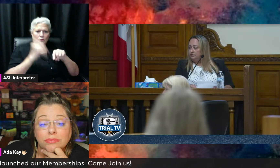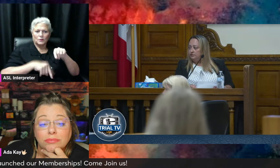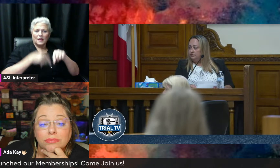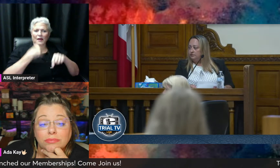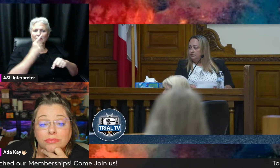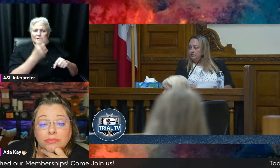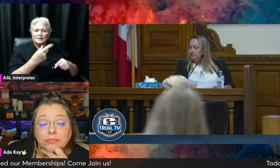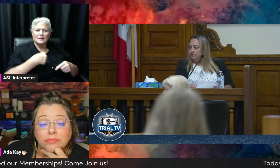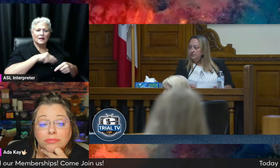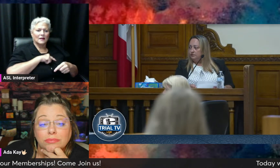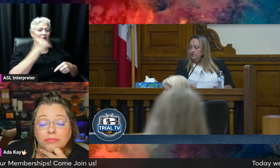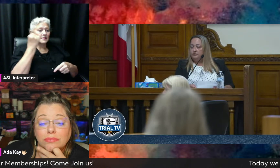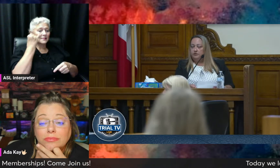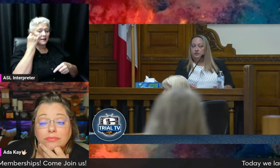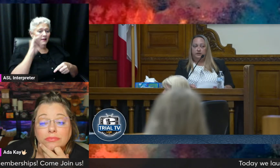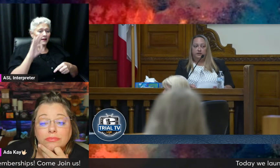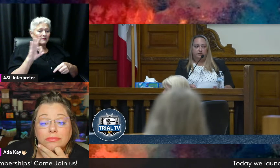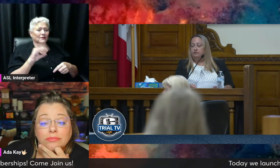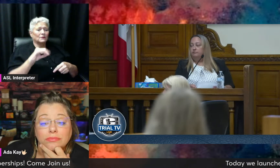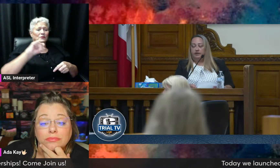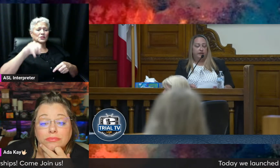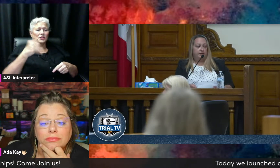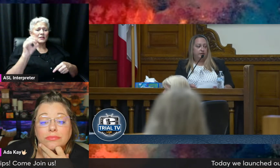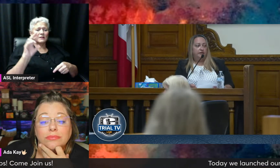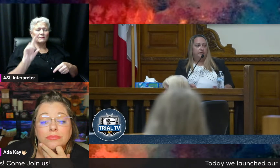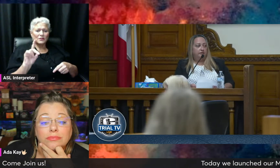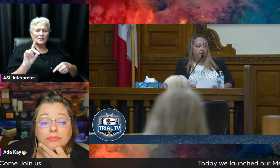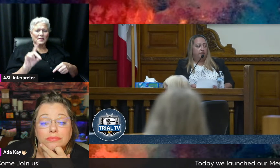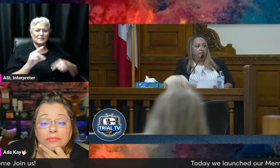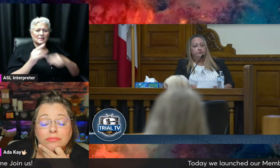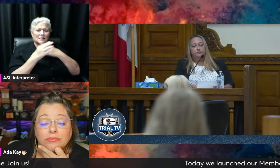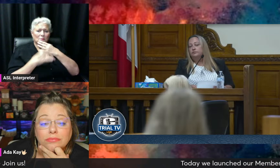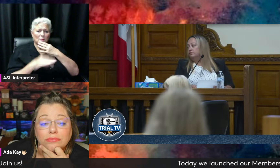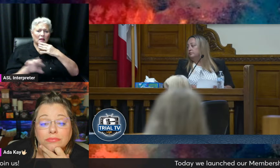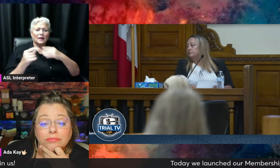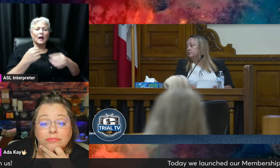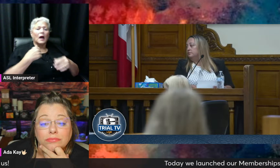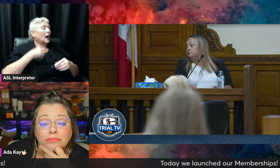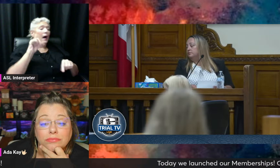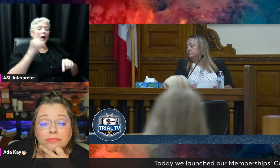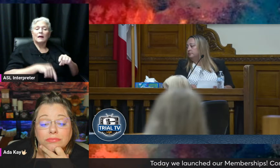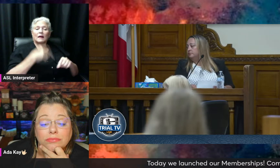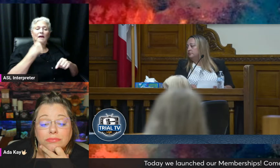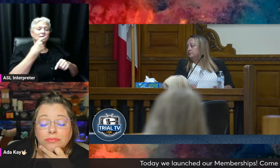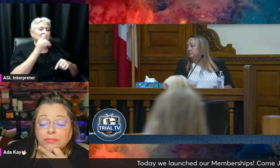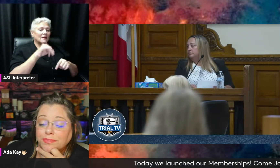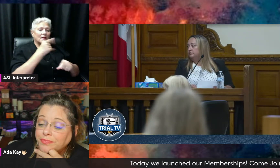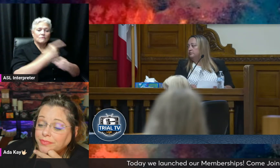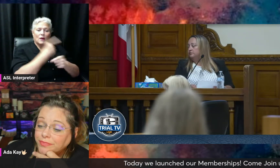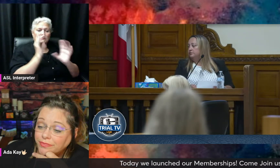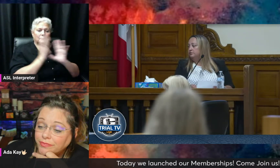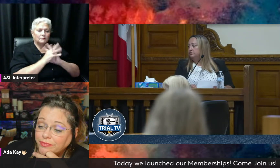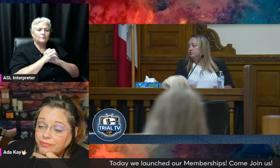Jennifer Dazey's blood. Correct. Are you? I cannot say that, correct. Okay.